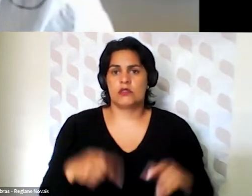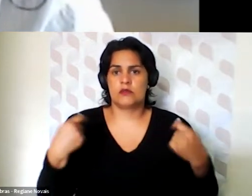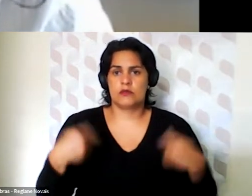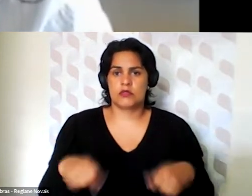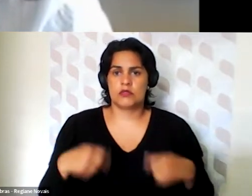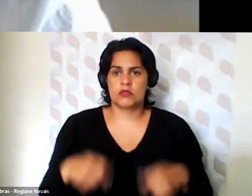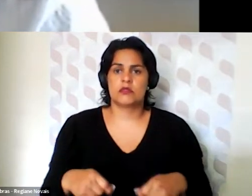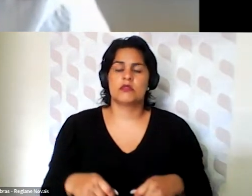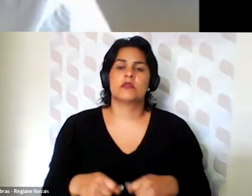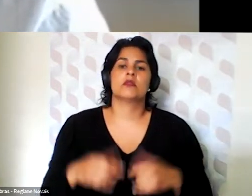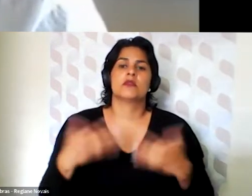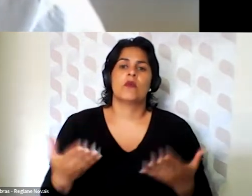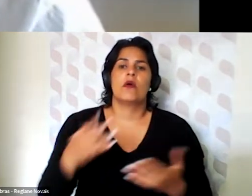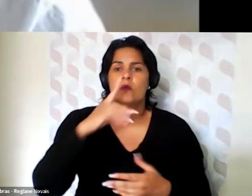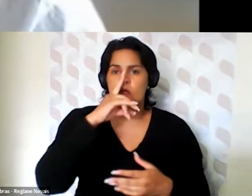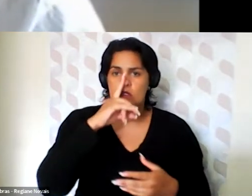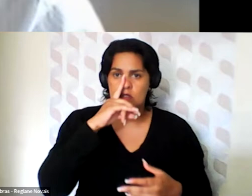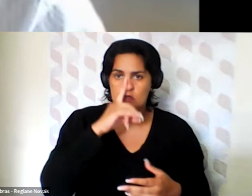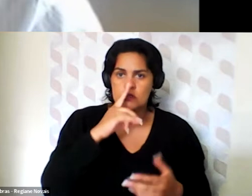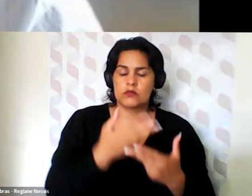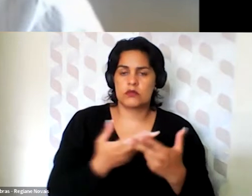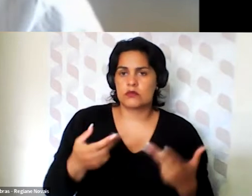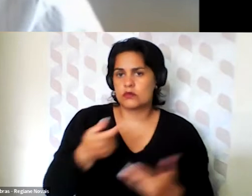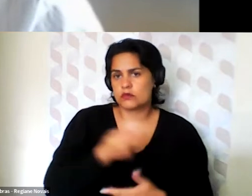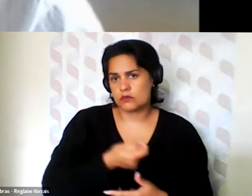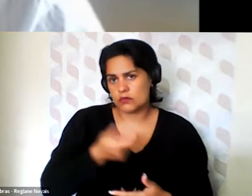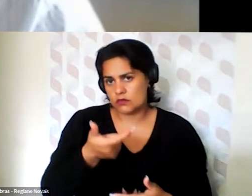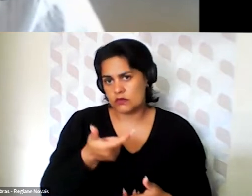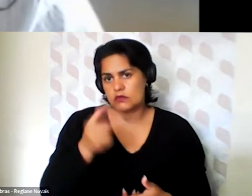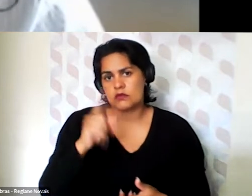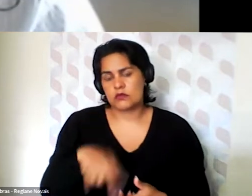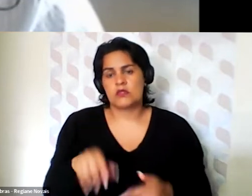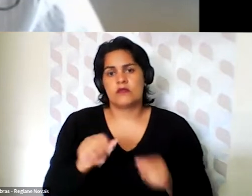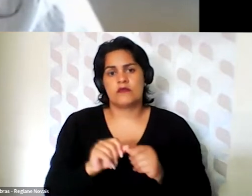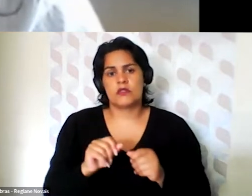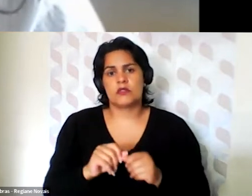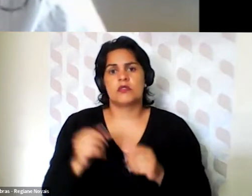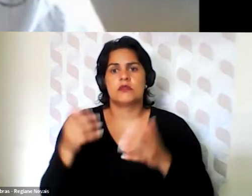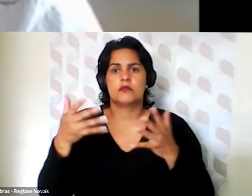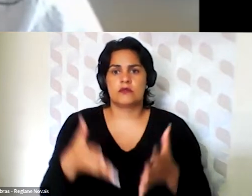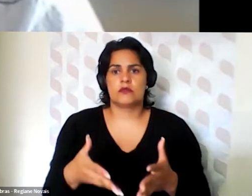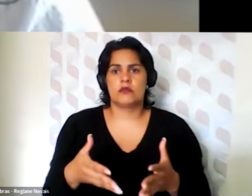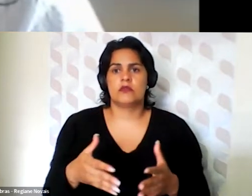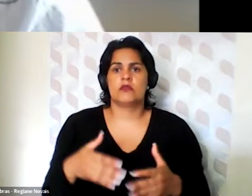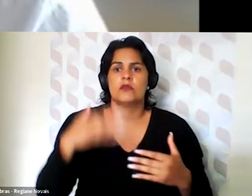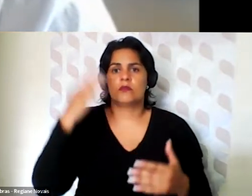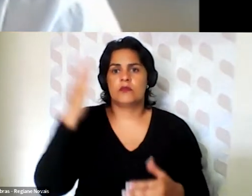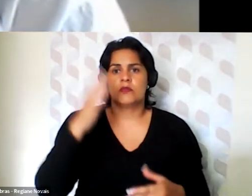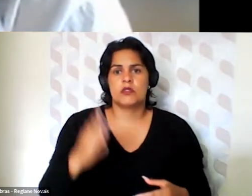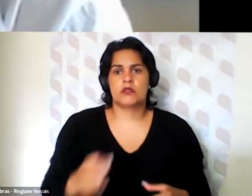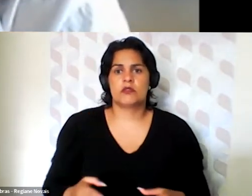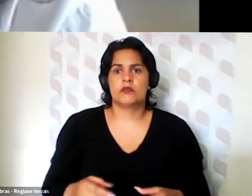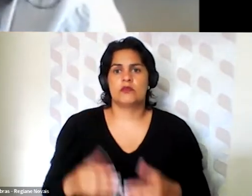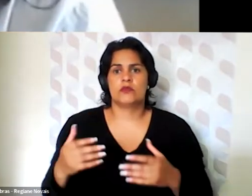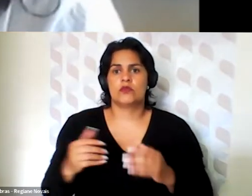civil society participation, especially in candidate states. We don't think, unfortunately, at this current moment, that Brazil